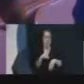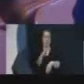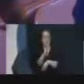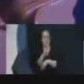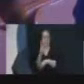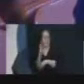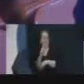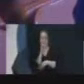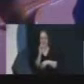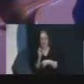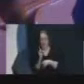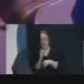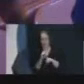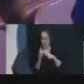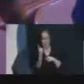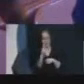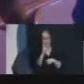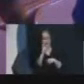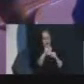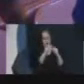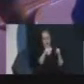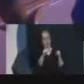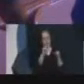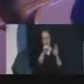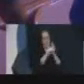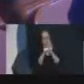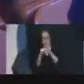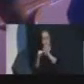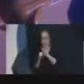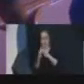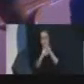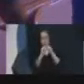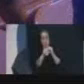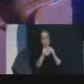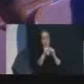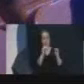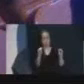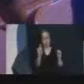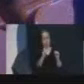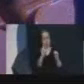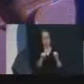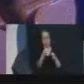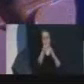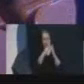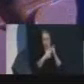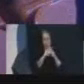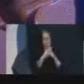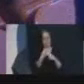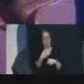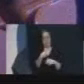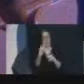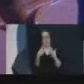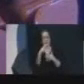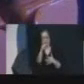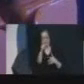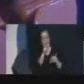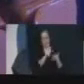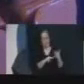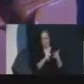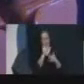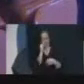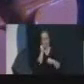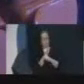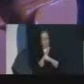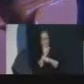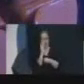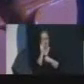8. That one needs to distribute the negative sign to both numbers when applying the distributive property. When I would review his homework and see these kinds of